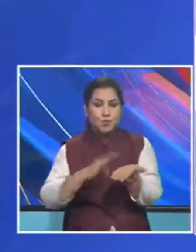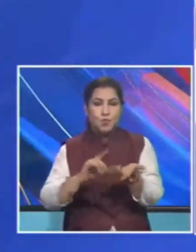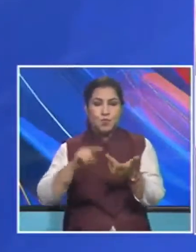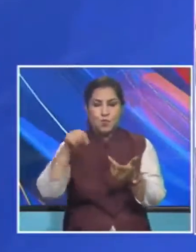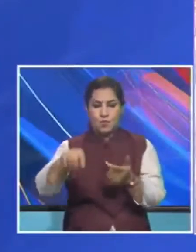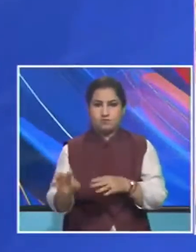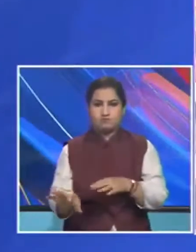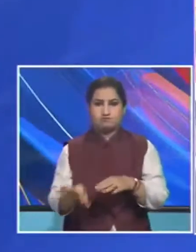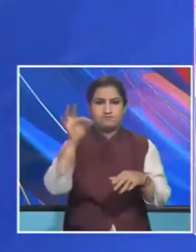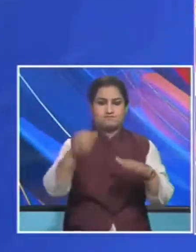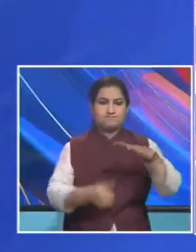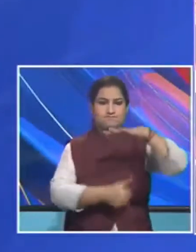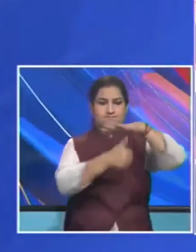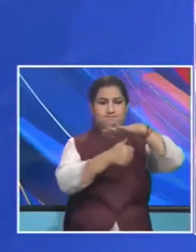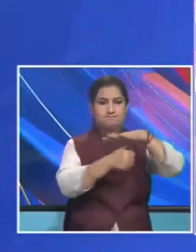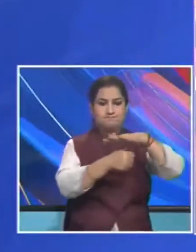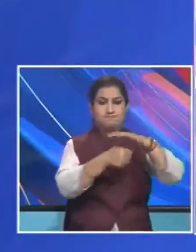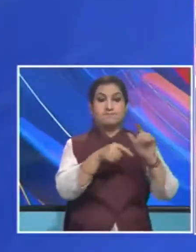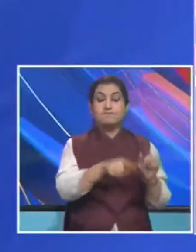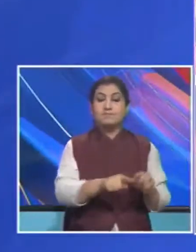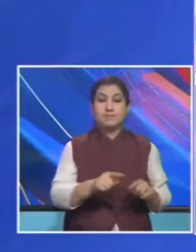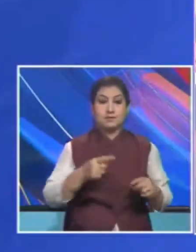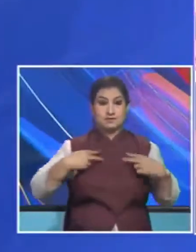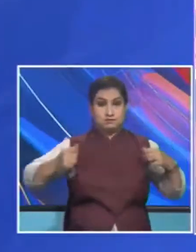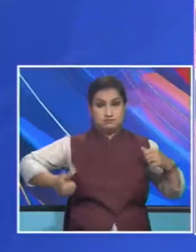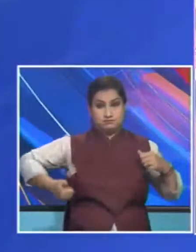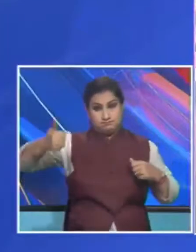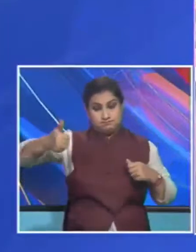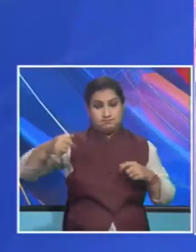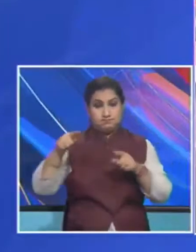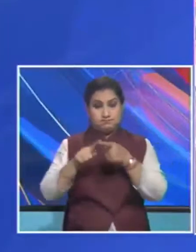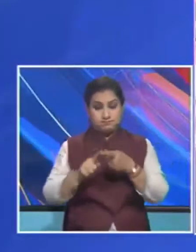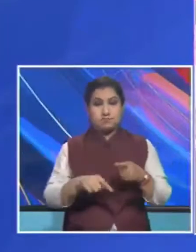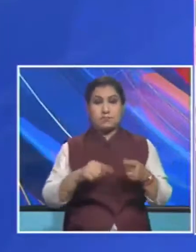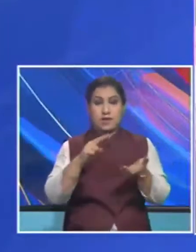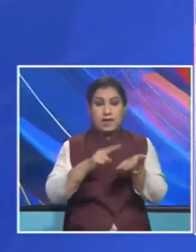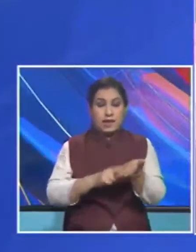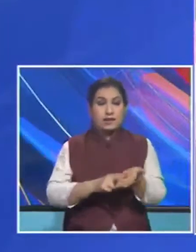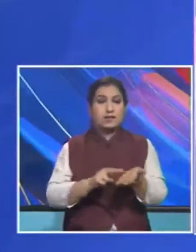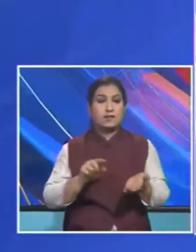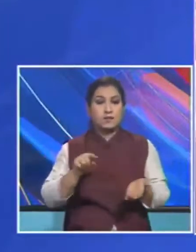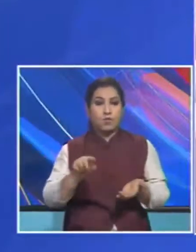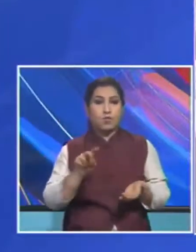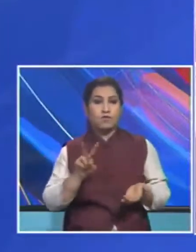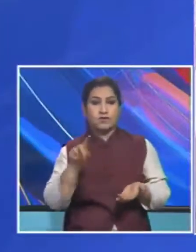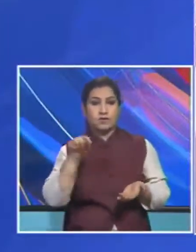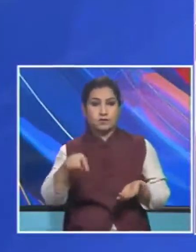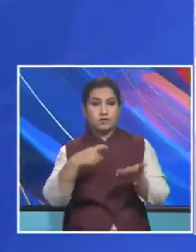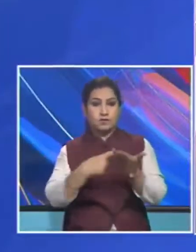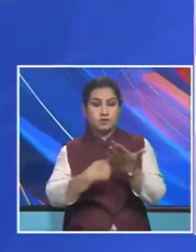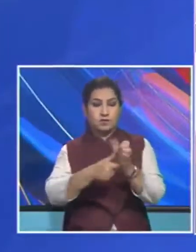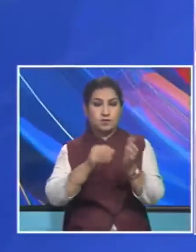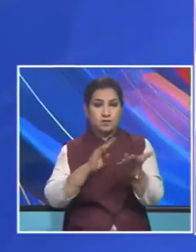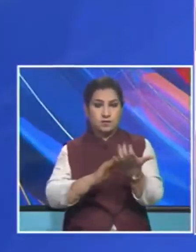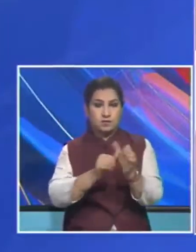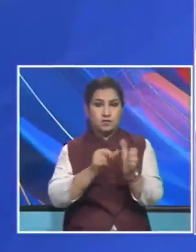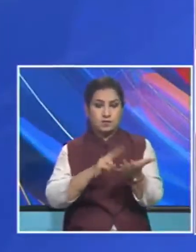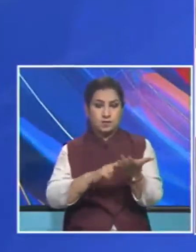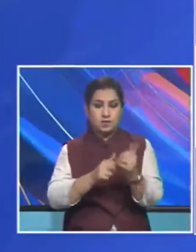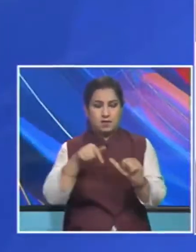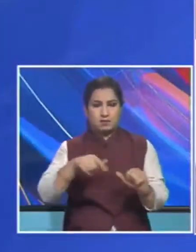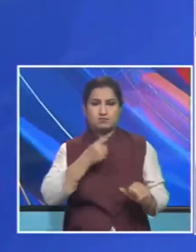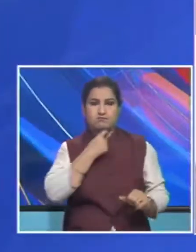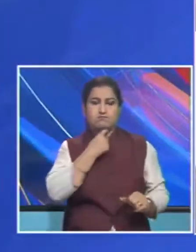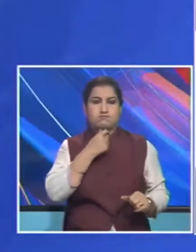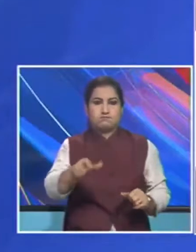was administered to her by Chief Justice of India, N.V. Ramana. The ceremony has now concluded. In fact, after the